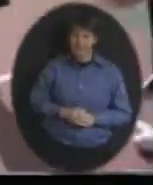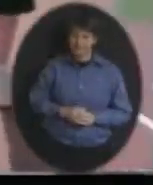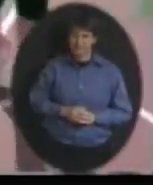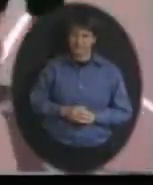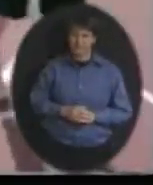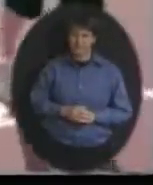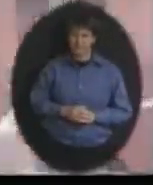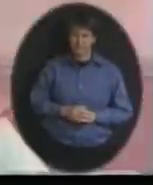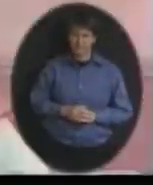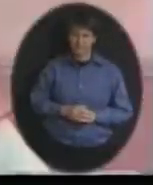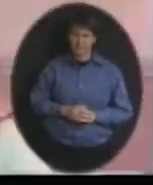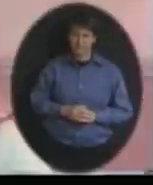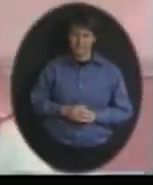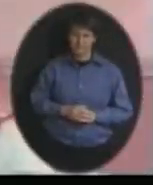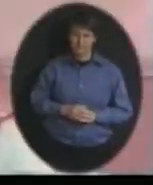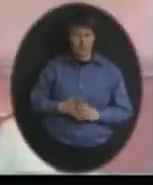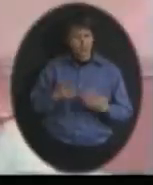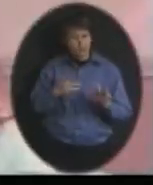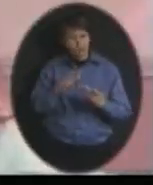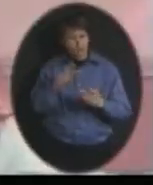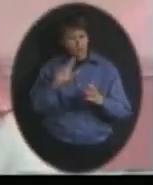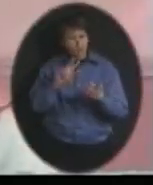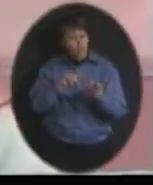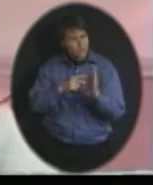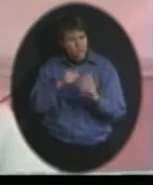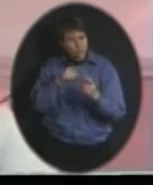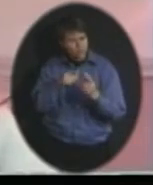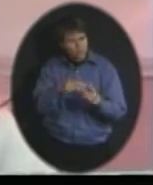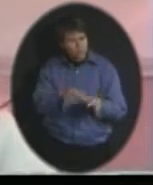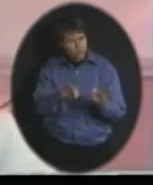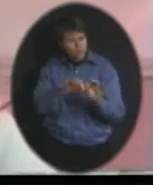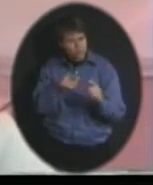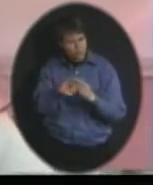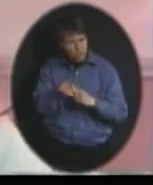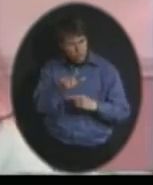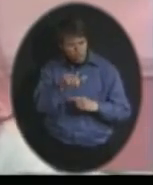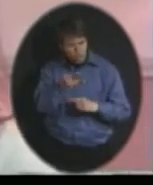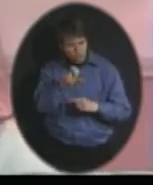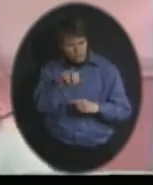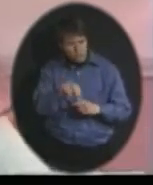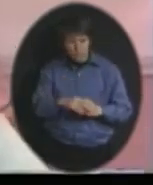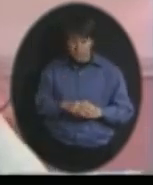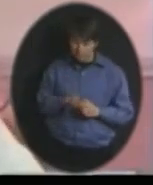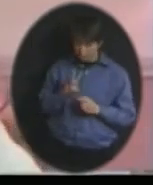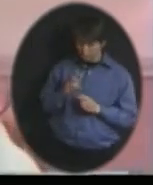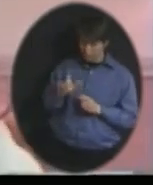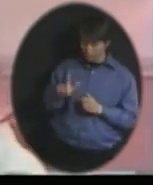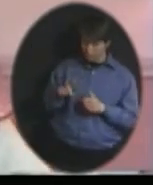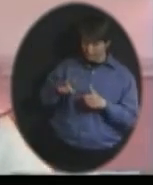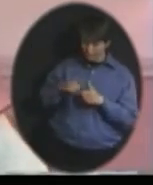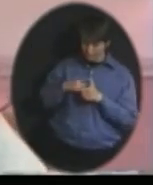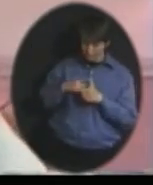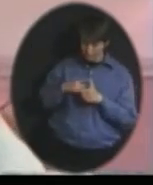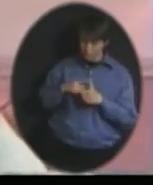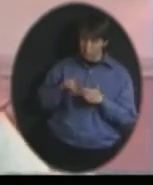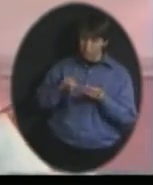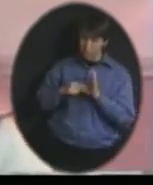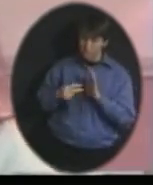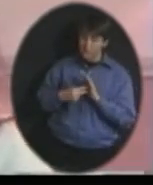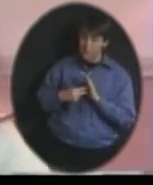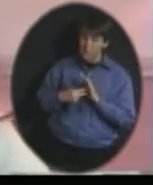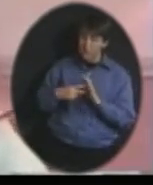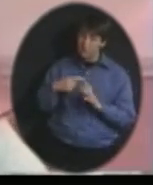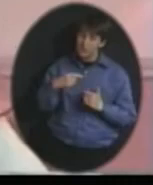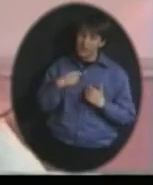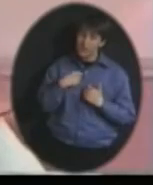Look at that. Woo! What does the Miracle League mean to you, Lauren? Well, first of all, it means